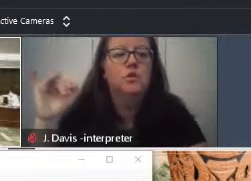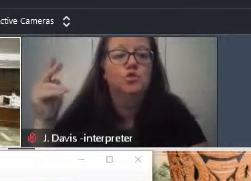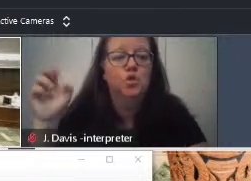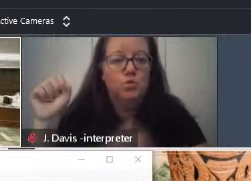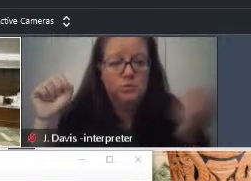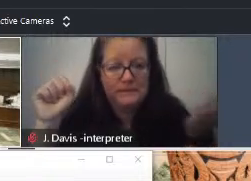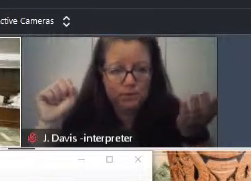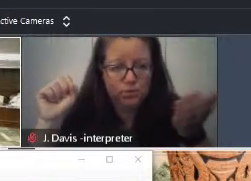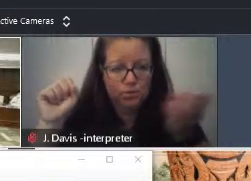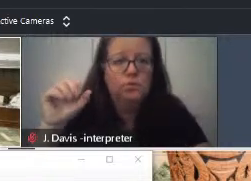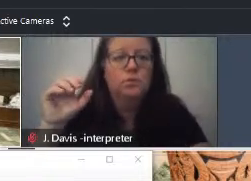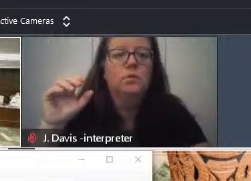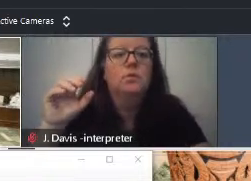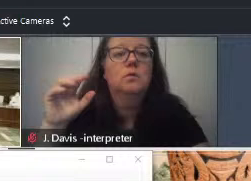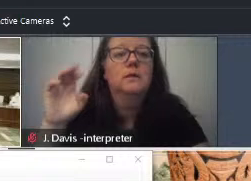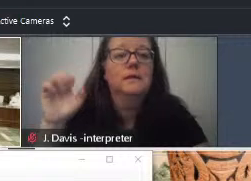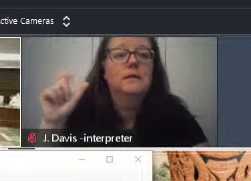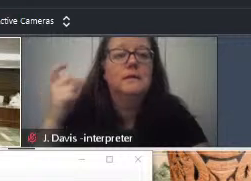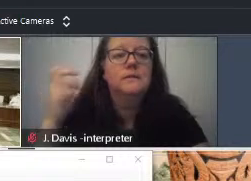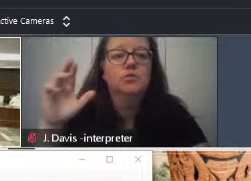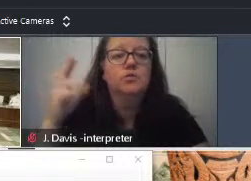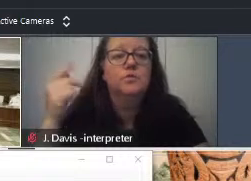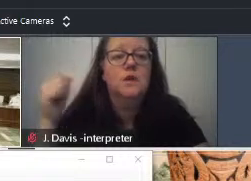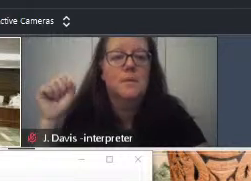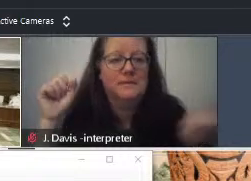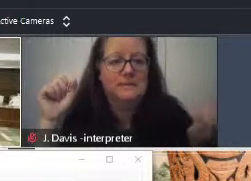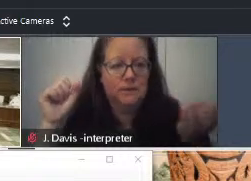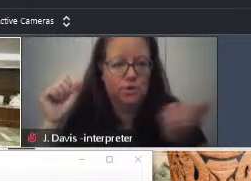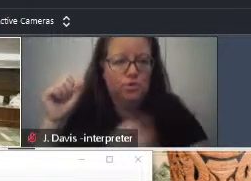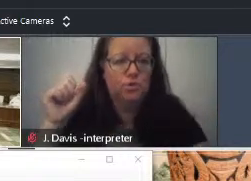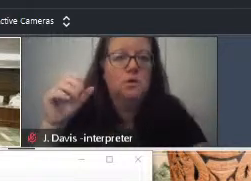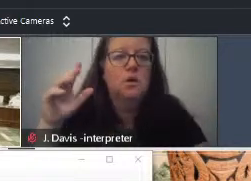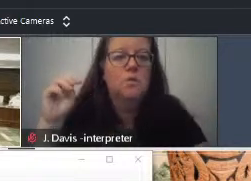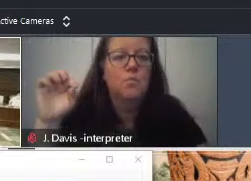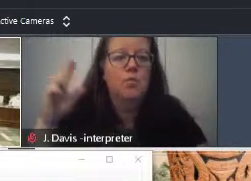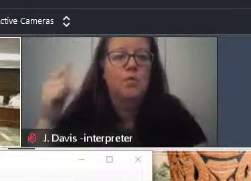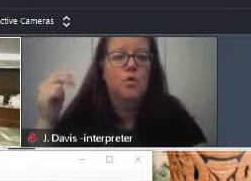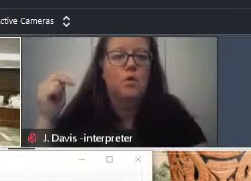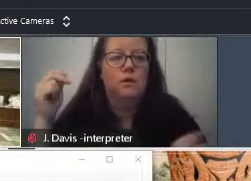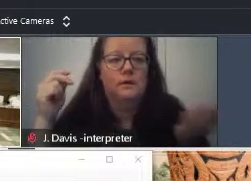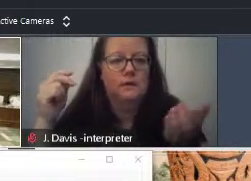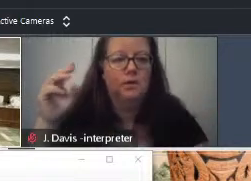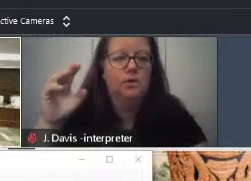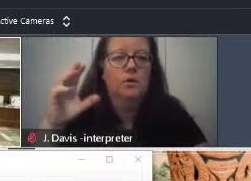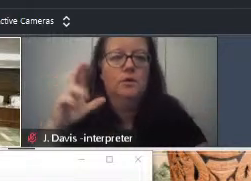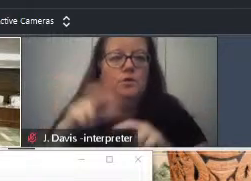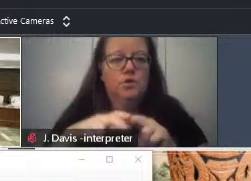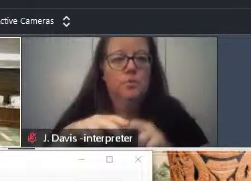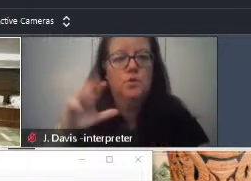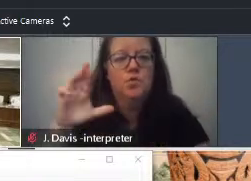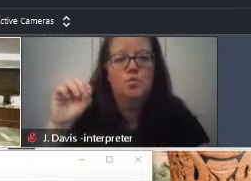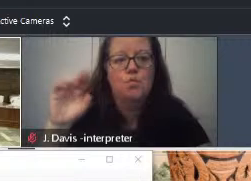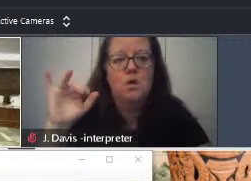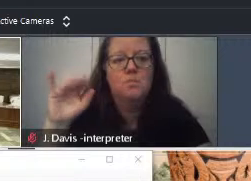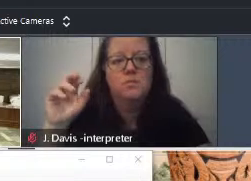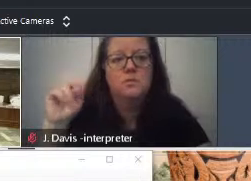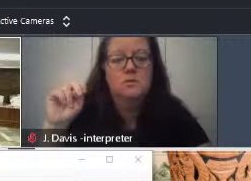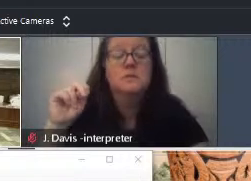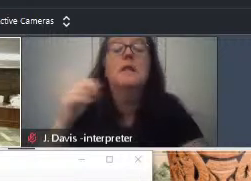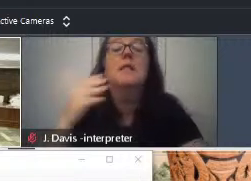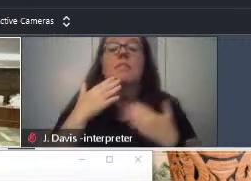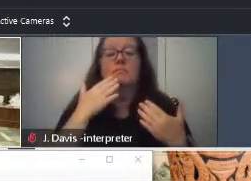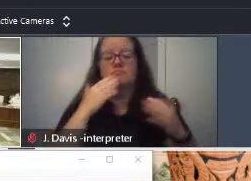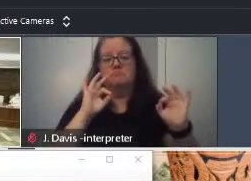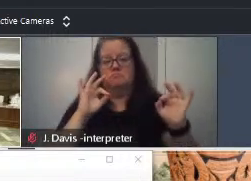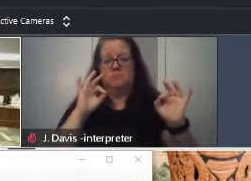Here. Councilwoman Easter Thomas. Present. Councilman Morgan, Here. Chair Robinson. Present. Thank you. Council